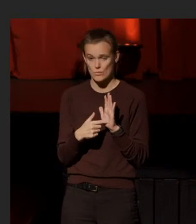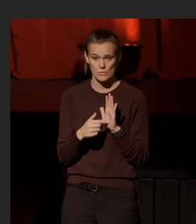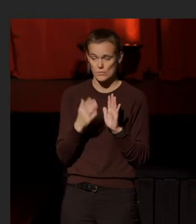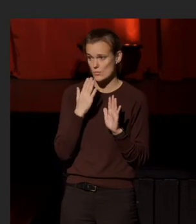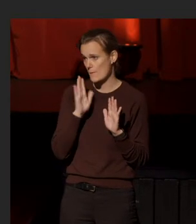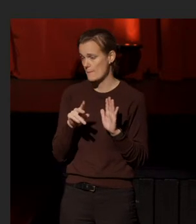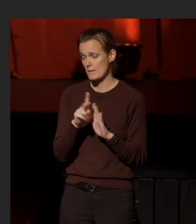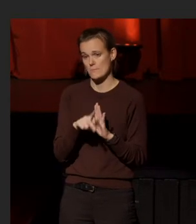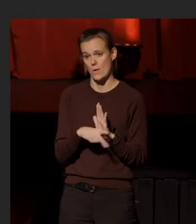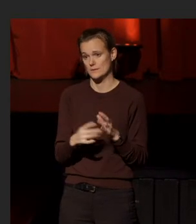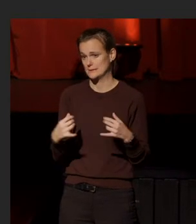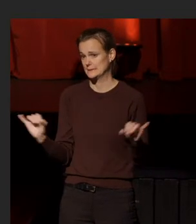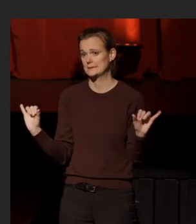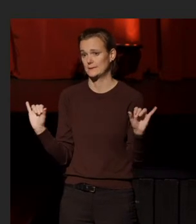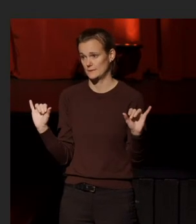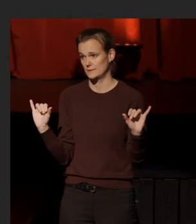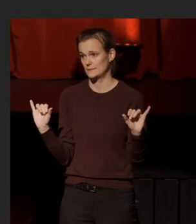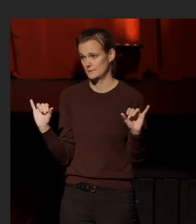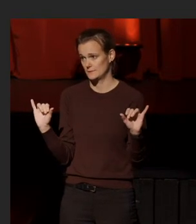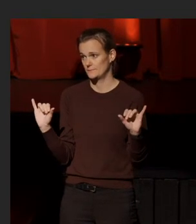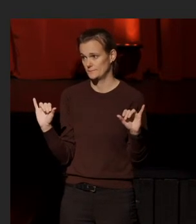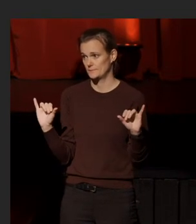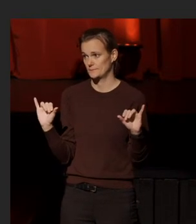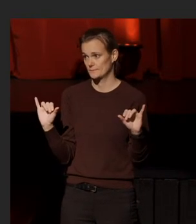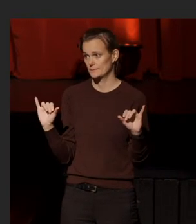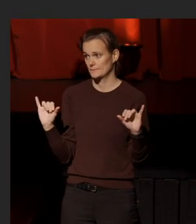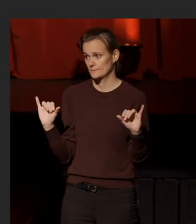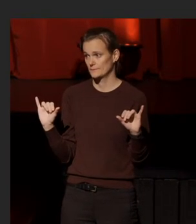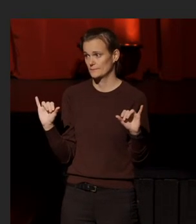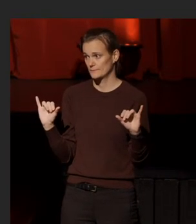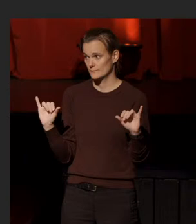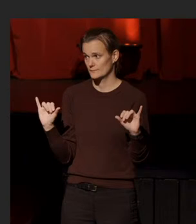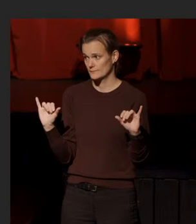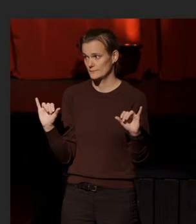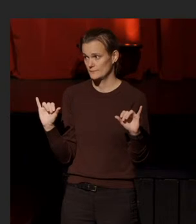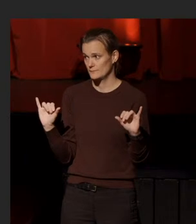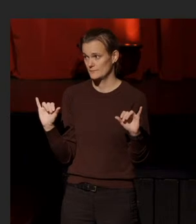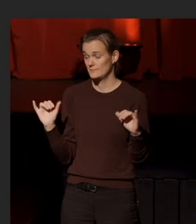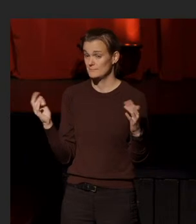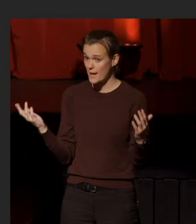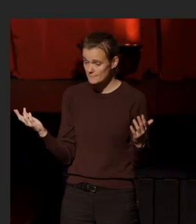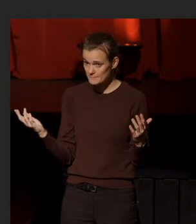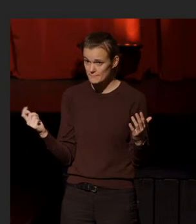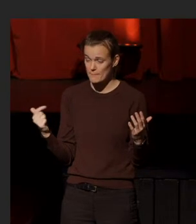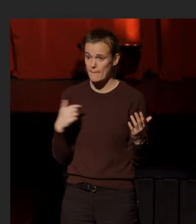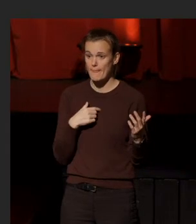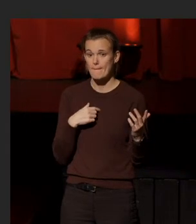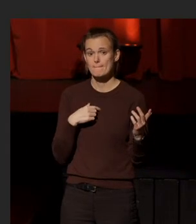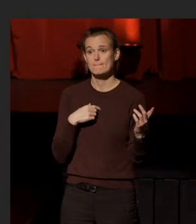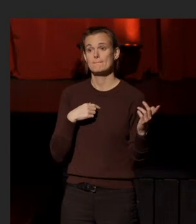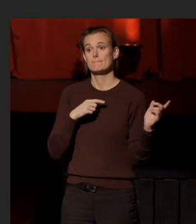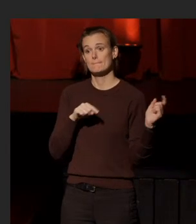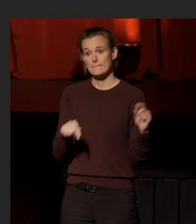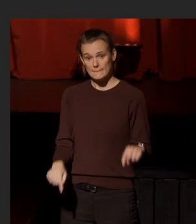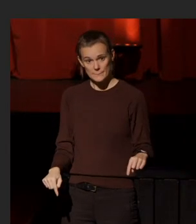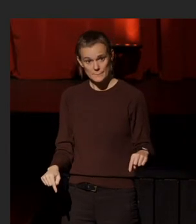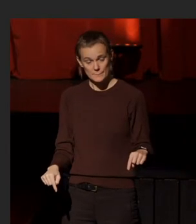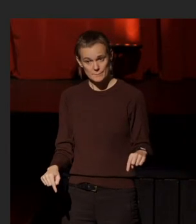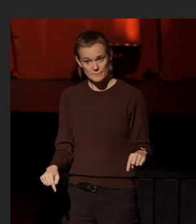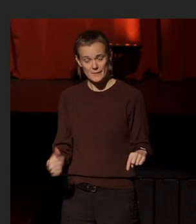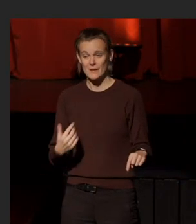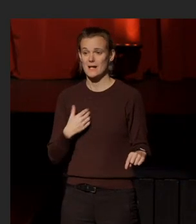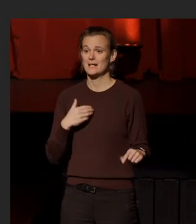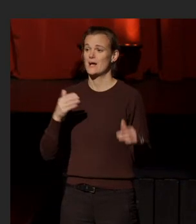it. But to come and be able to welcome you in our traditional way